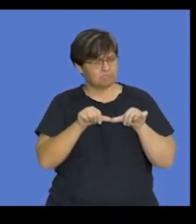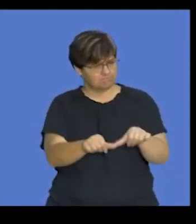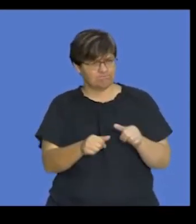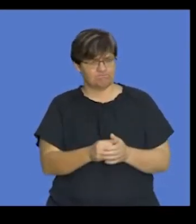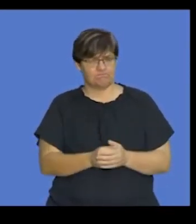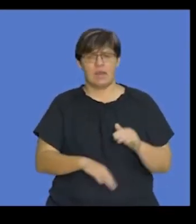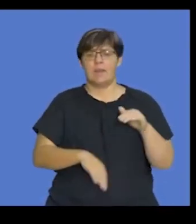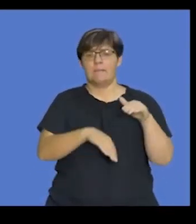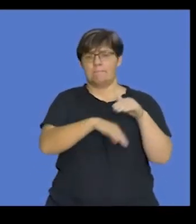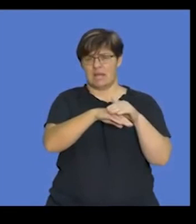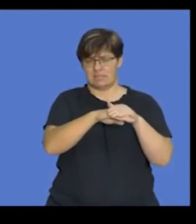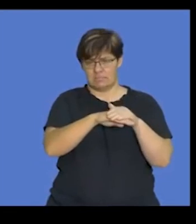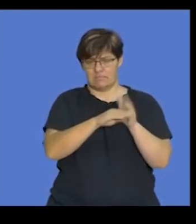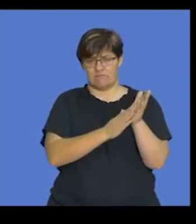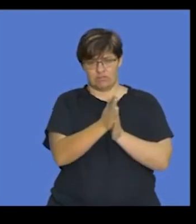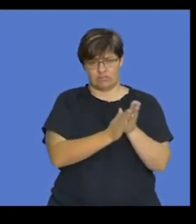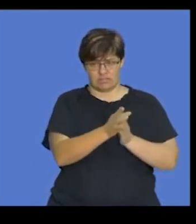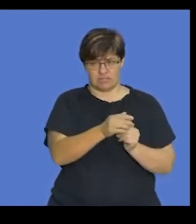maximum friction